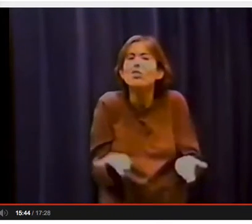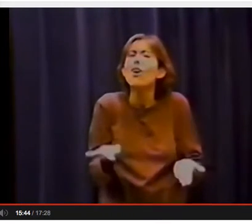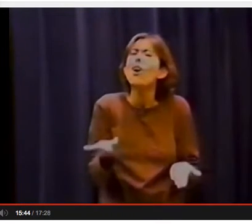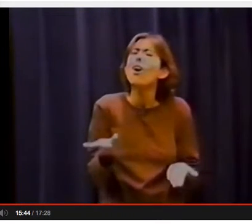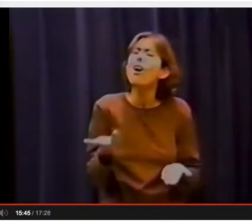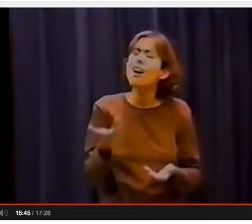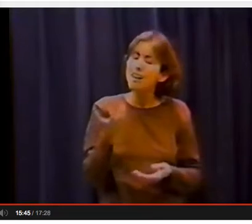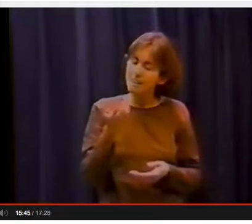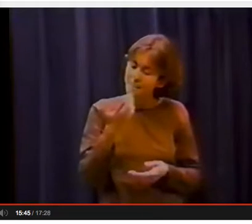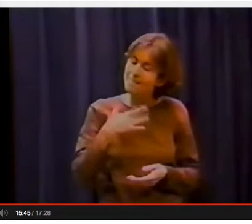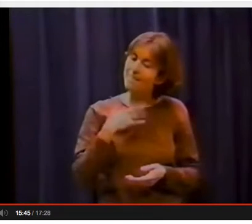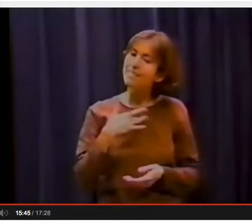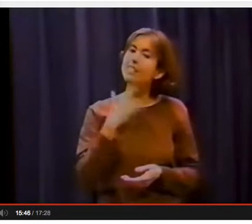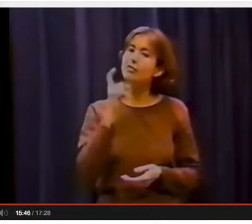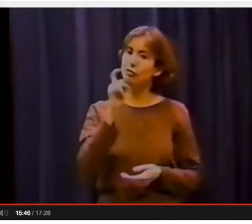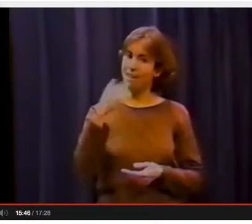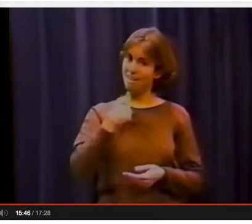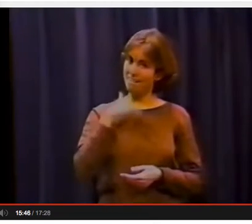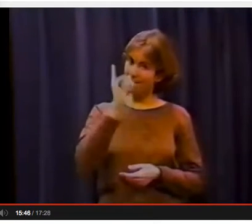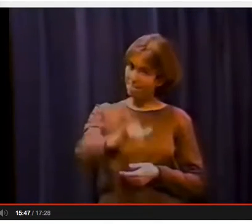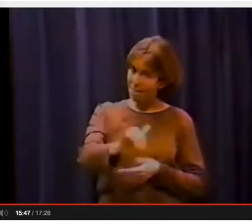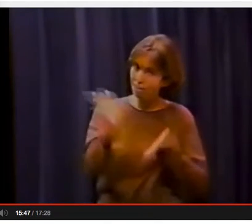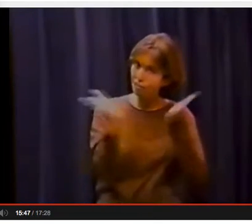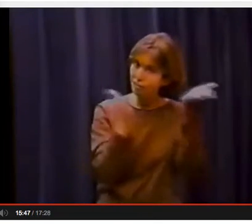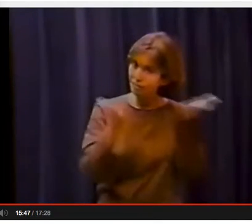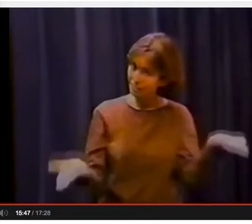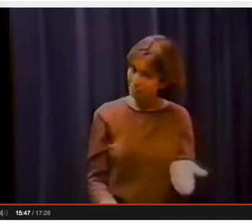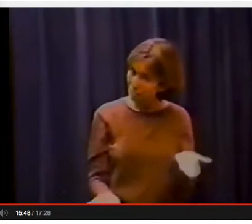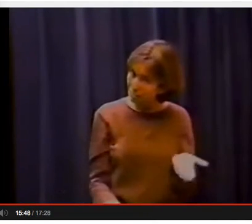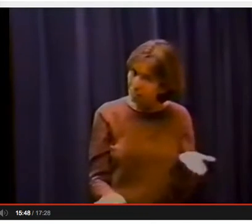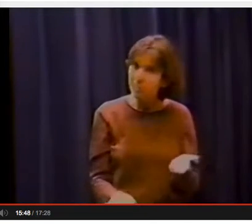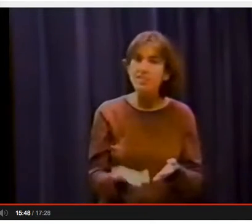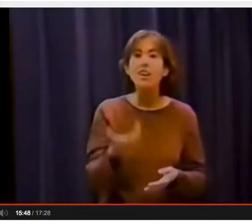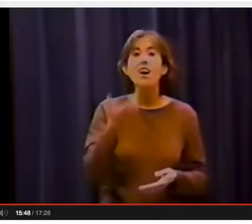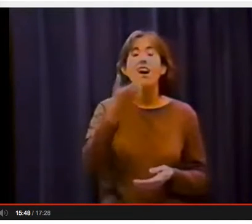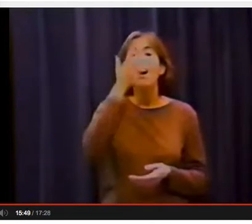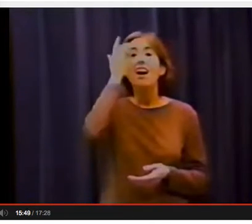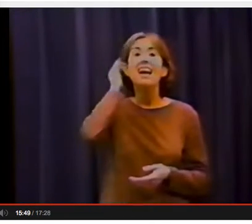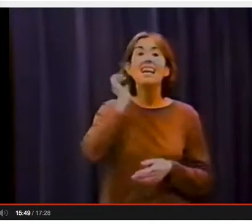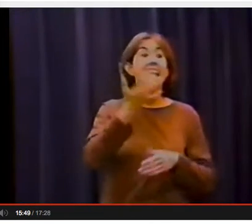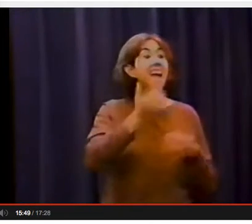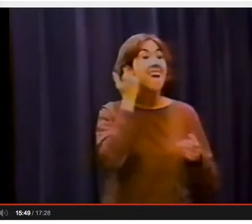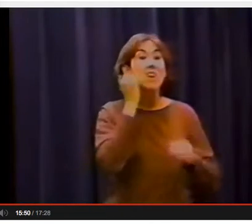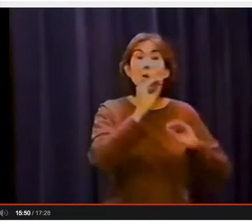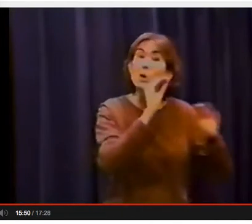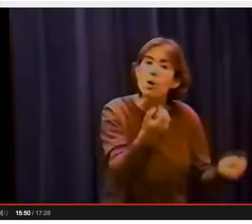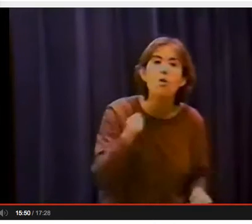There's a lot of Spanish people here. Okay. I feel like that's a good service to have here.